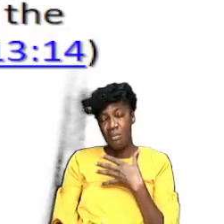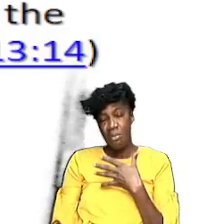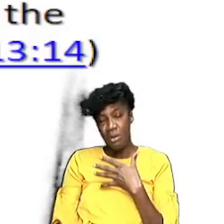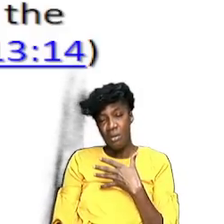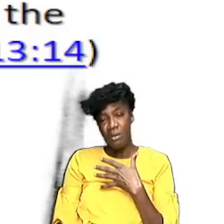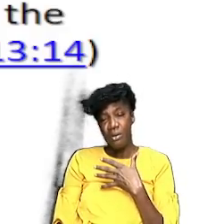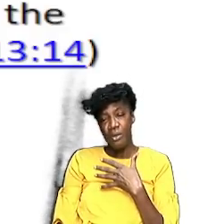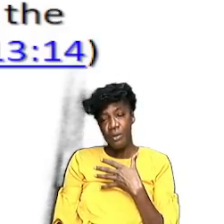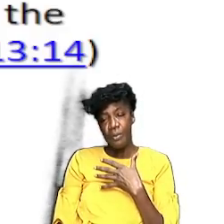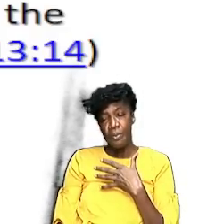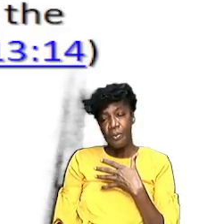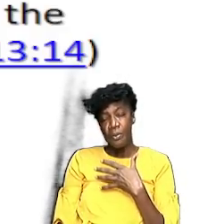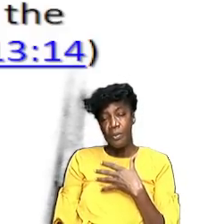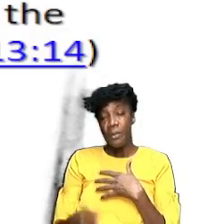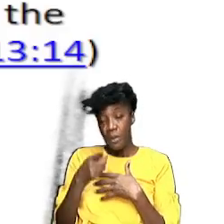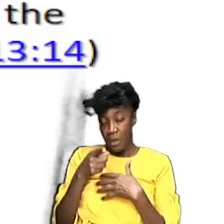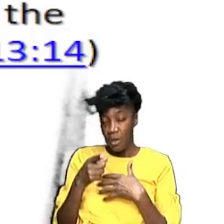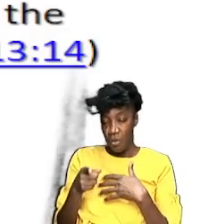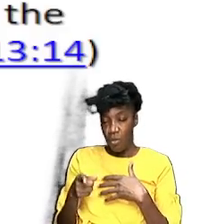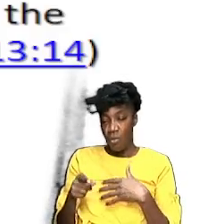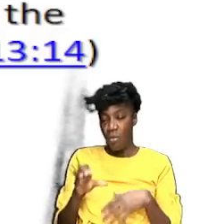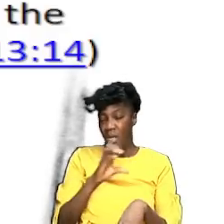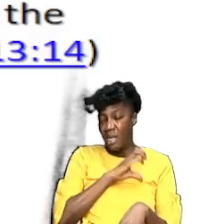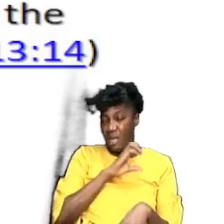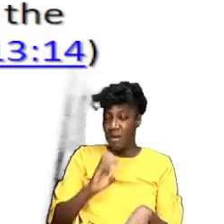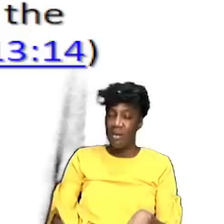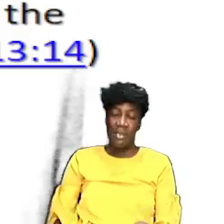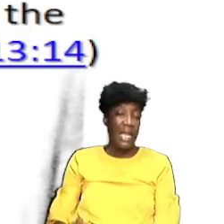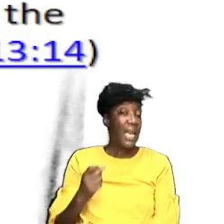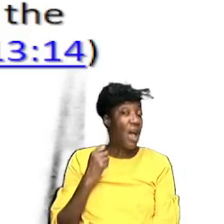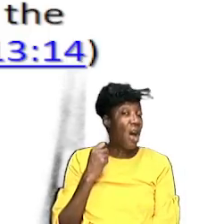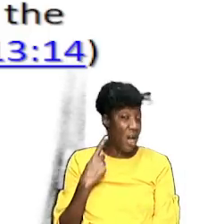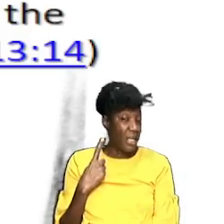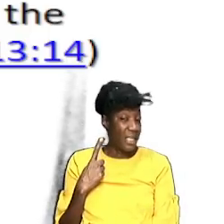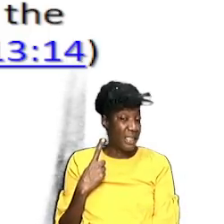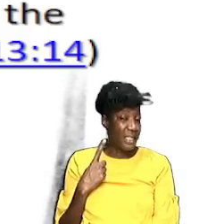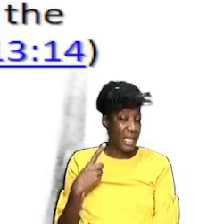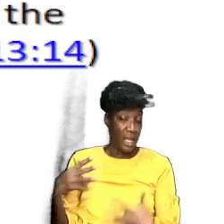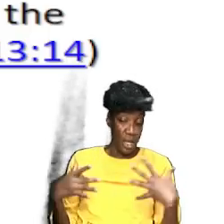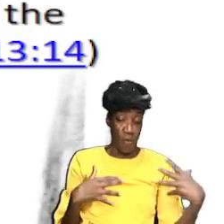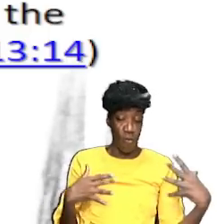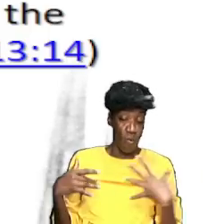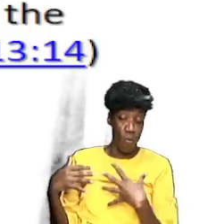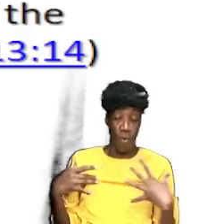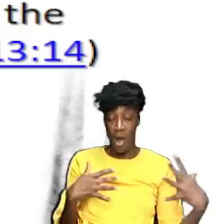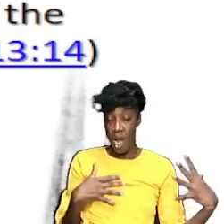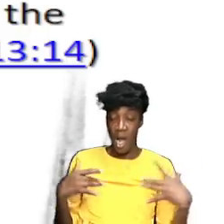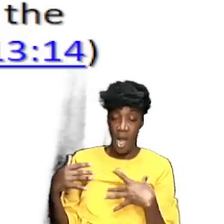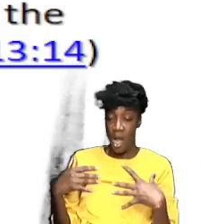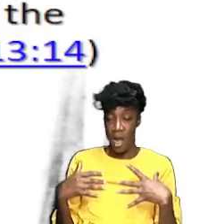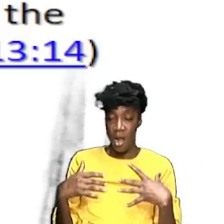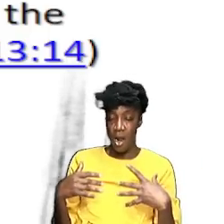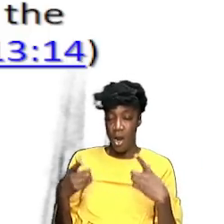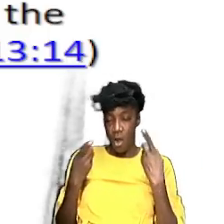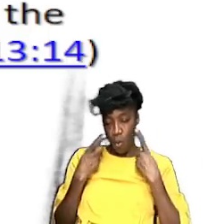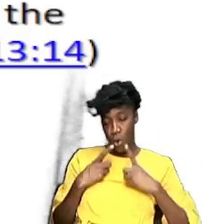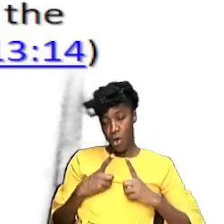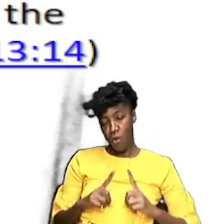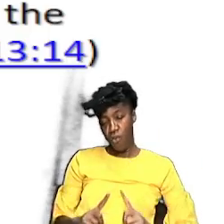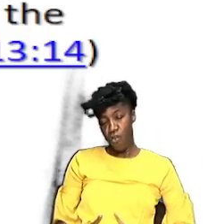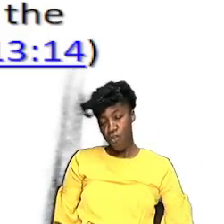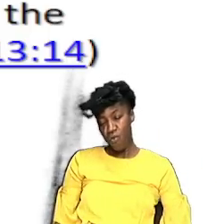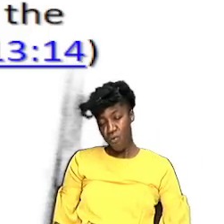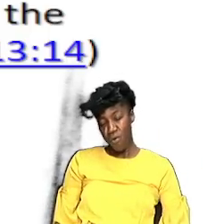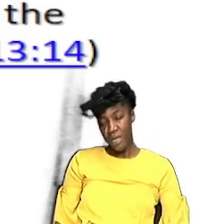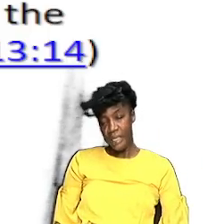And once we as Christians begin to understand the warfare, when we are dressed in our armor,